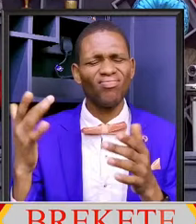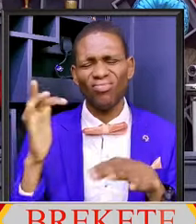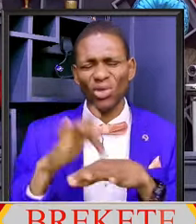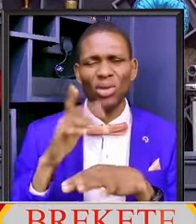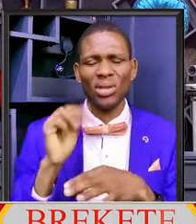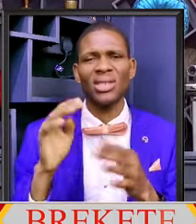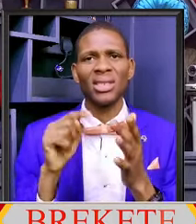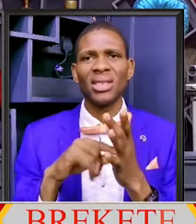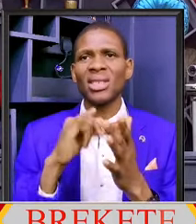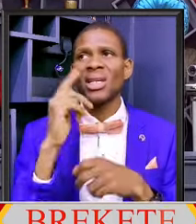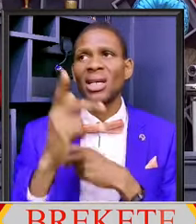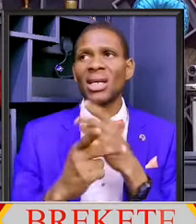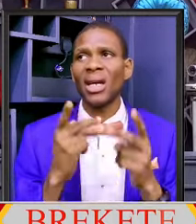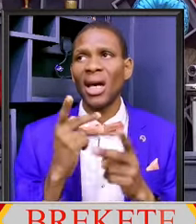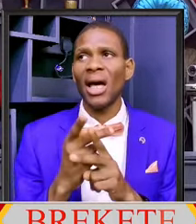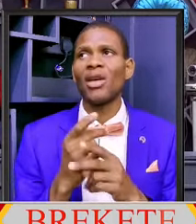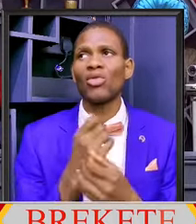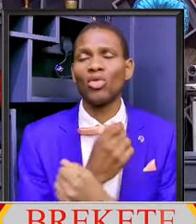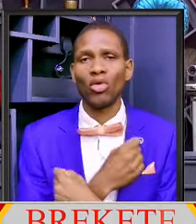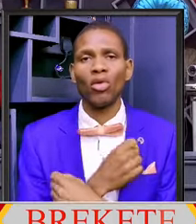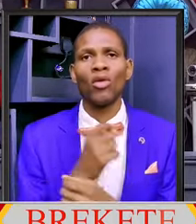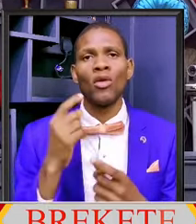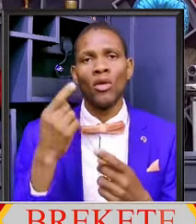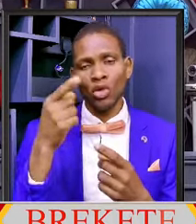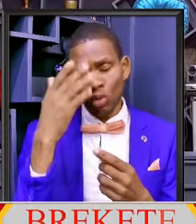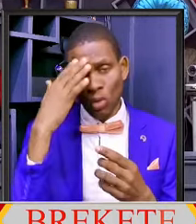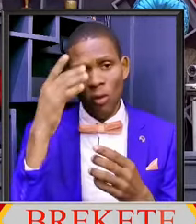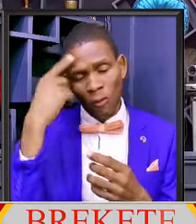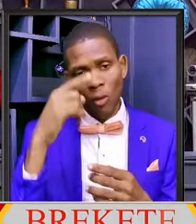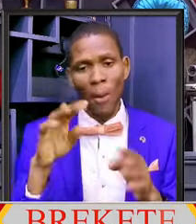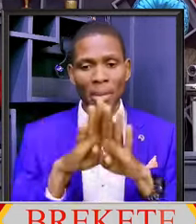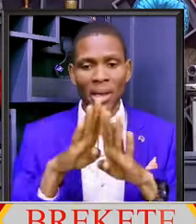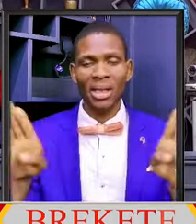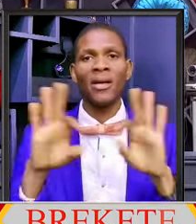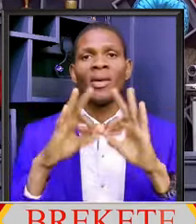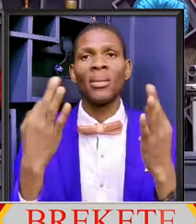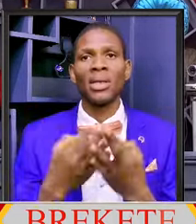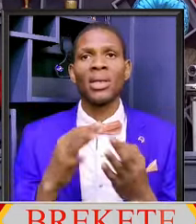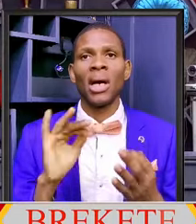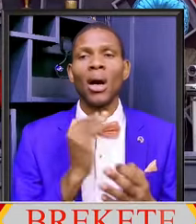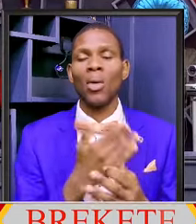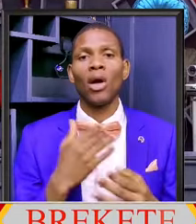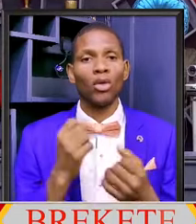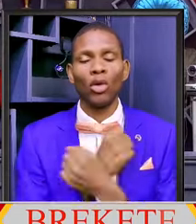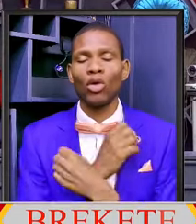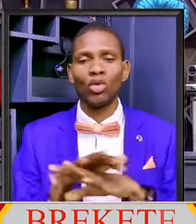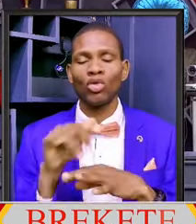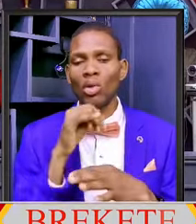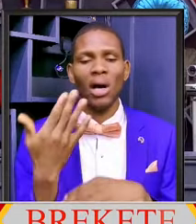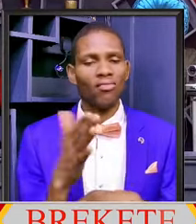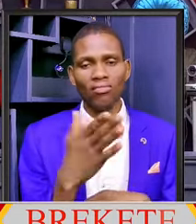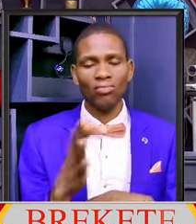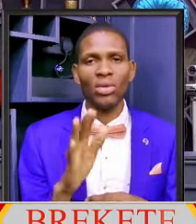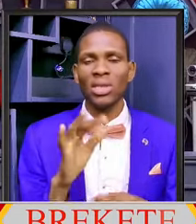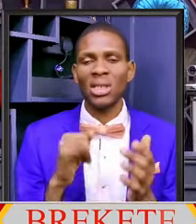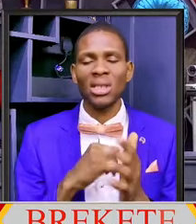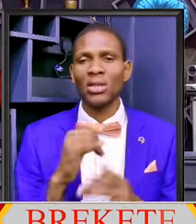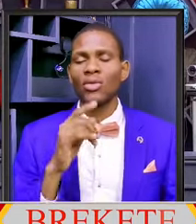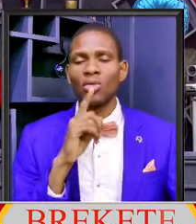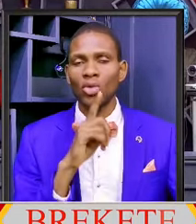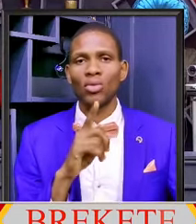Now the kind of love, you know, say for Brekete family, our love no get onyonyonyo. Unadulterated